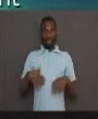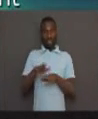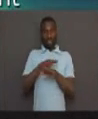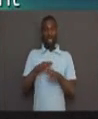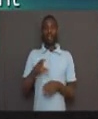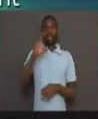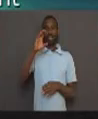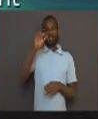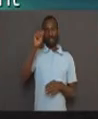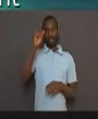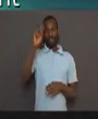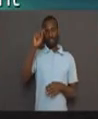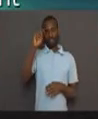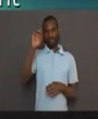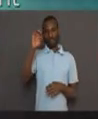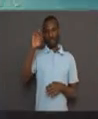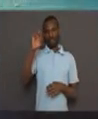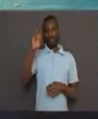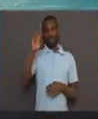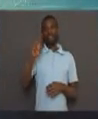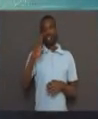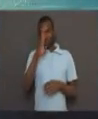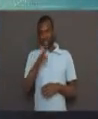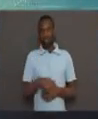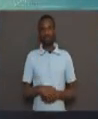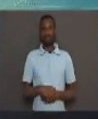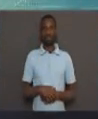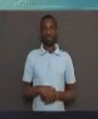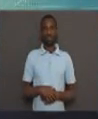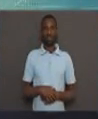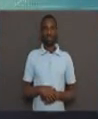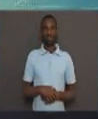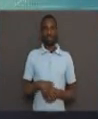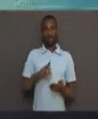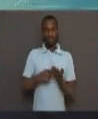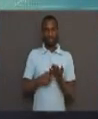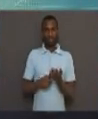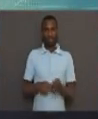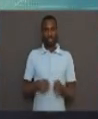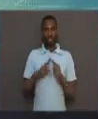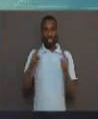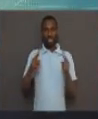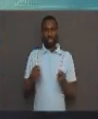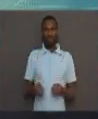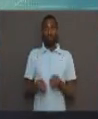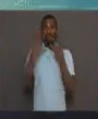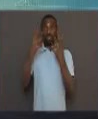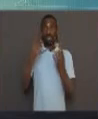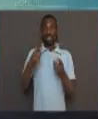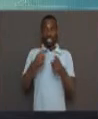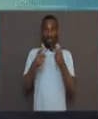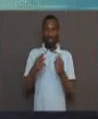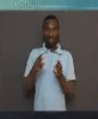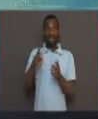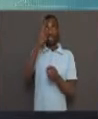often used to treat cancer. A beam of radiation can be used